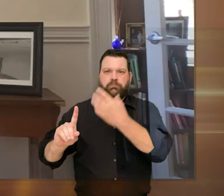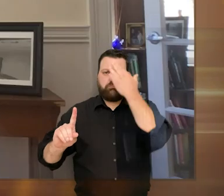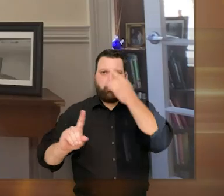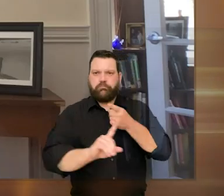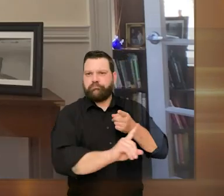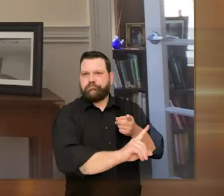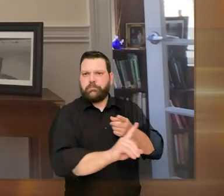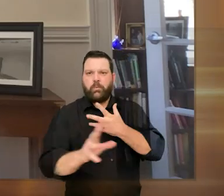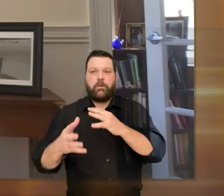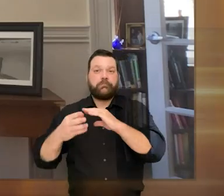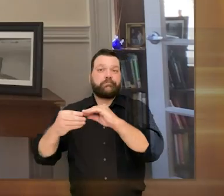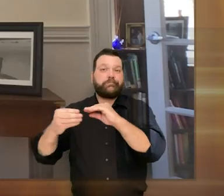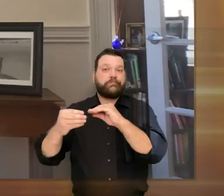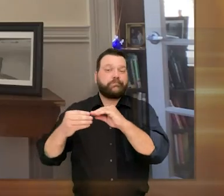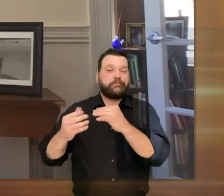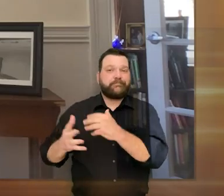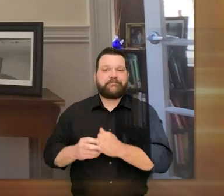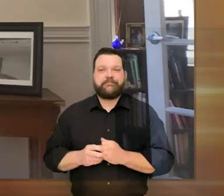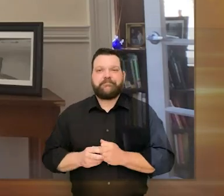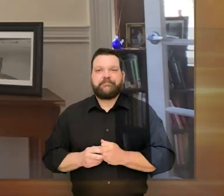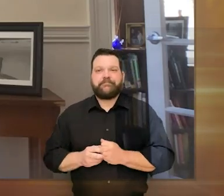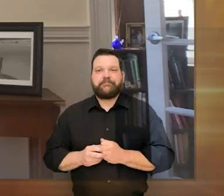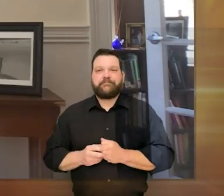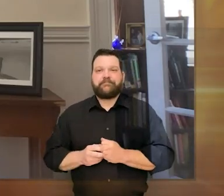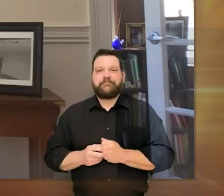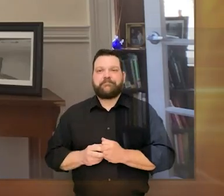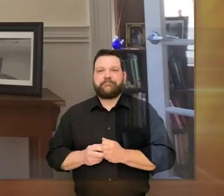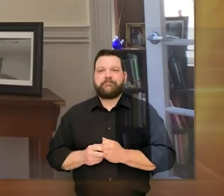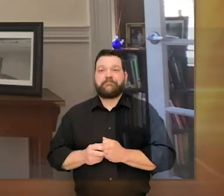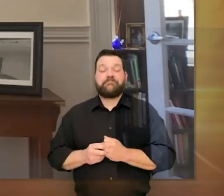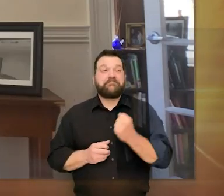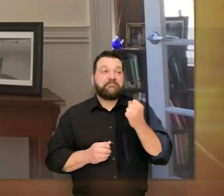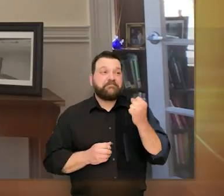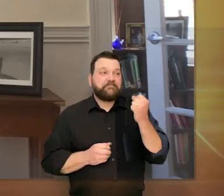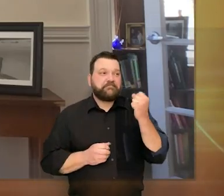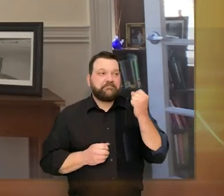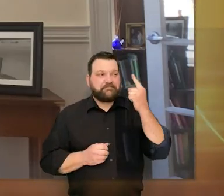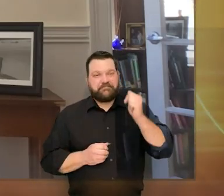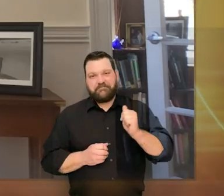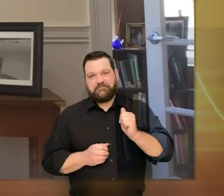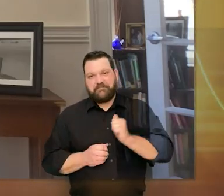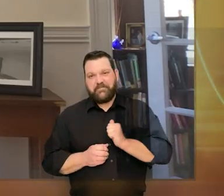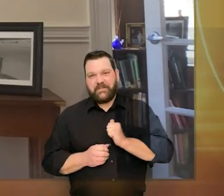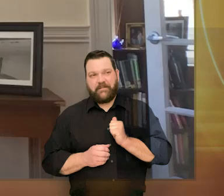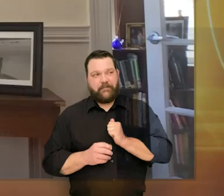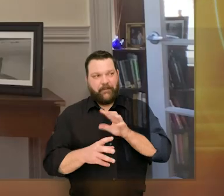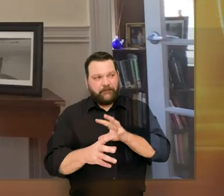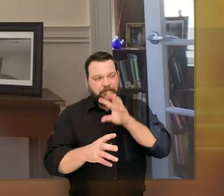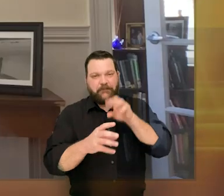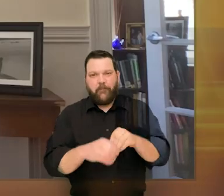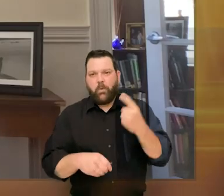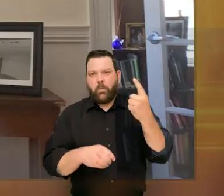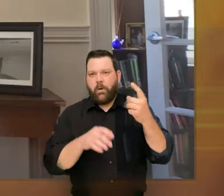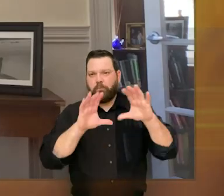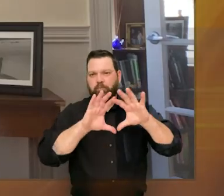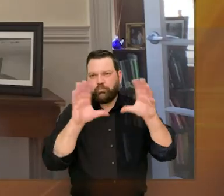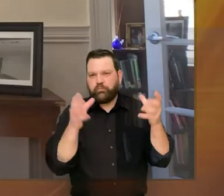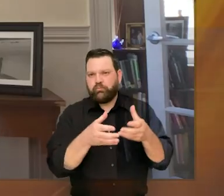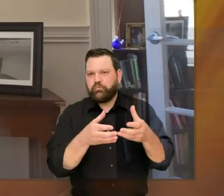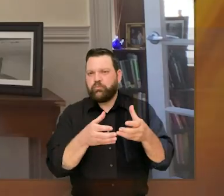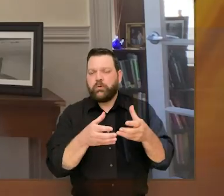Over the past couple of years, I was lucky enough to be part of a group of folks Gabriel assembled to work on Harold Pinter's Old